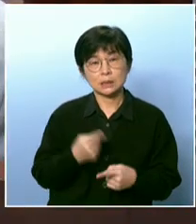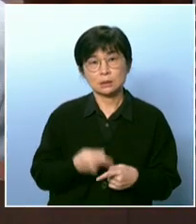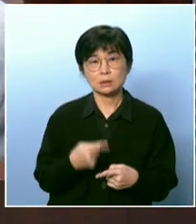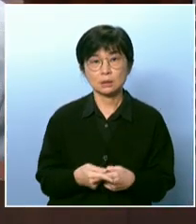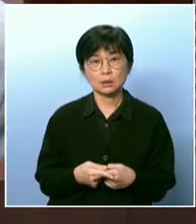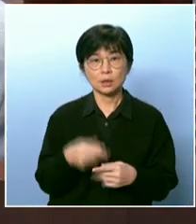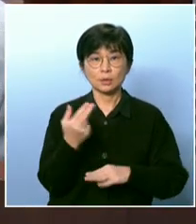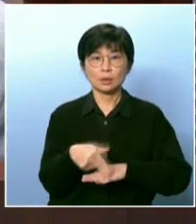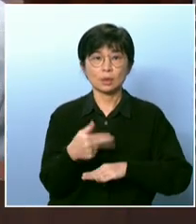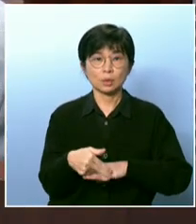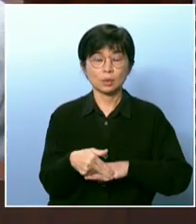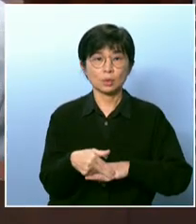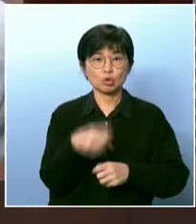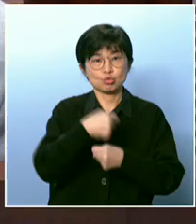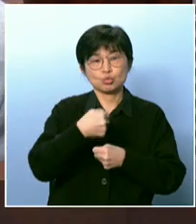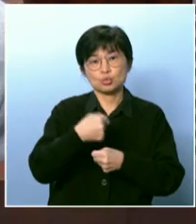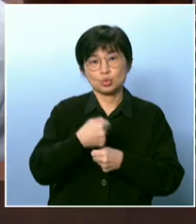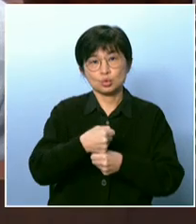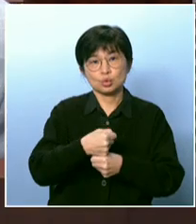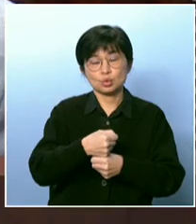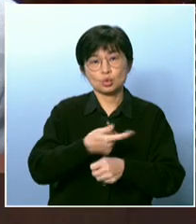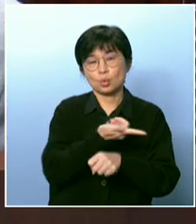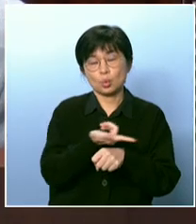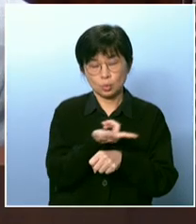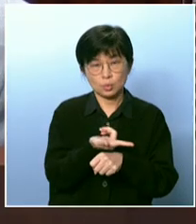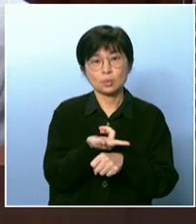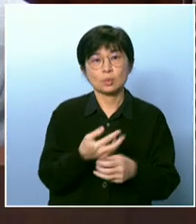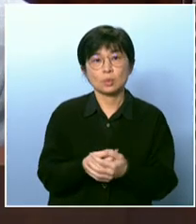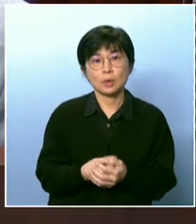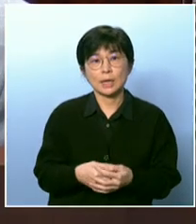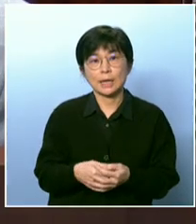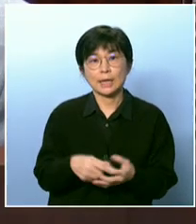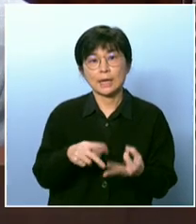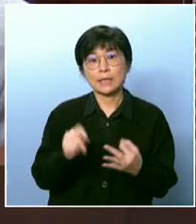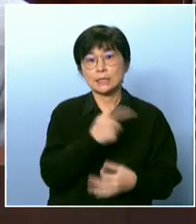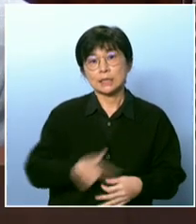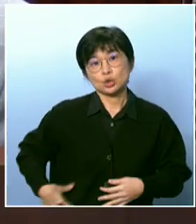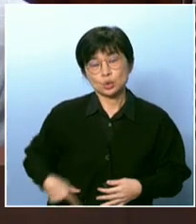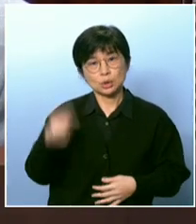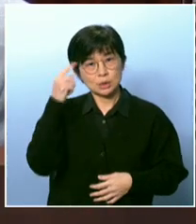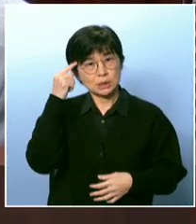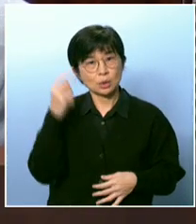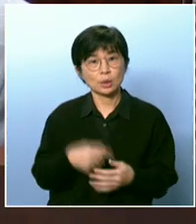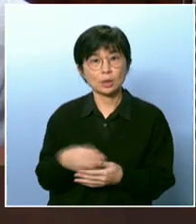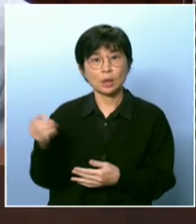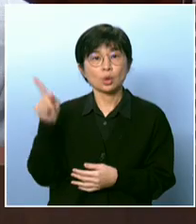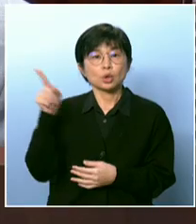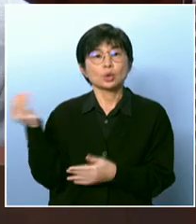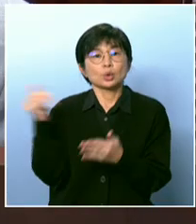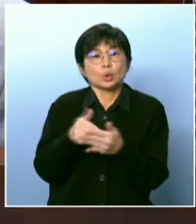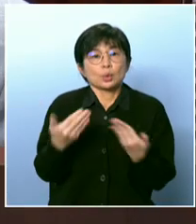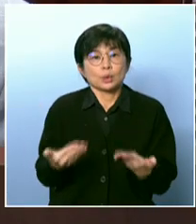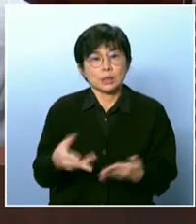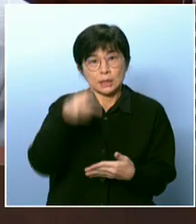Thank you, Member, for your questions. We have been implementing the program for some